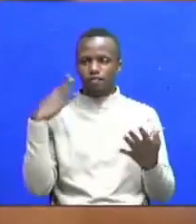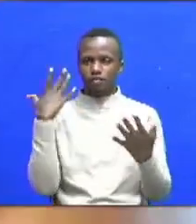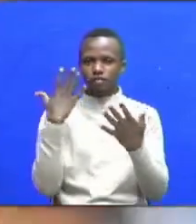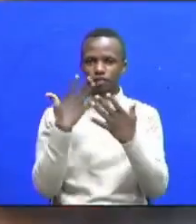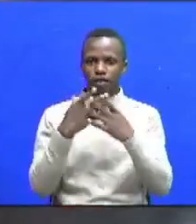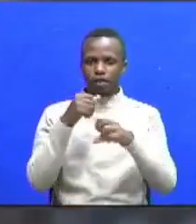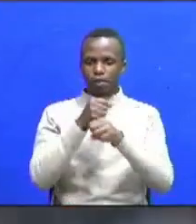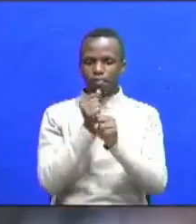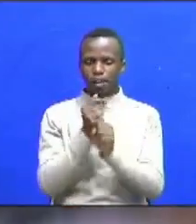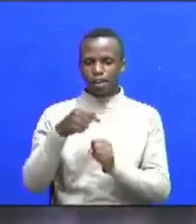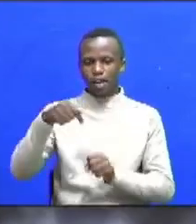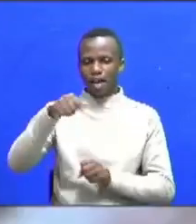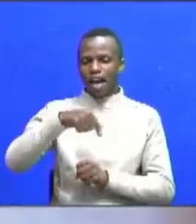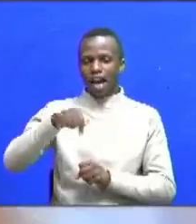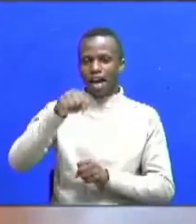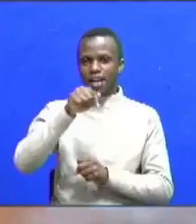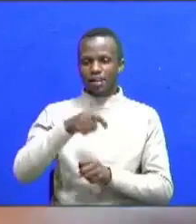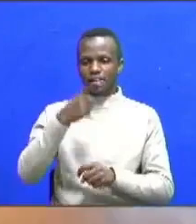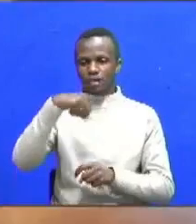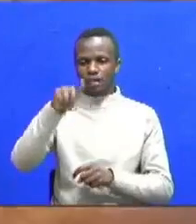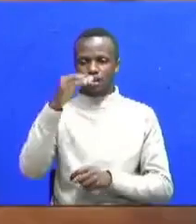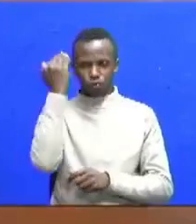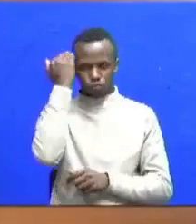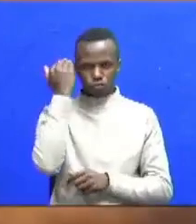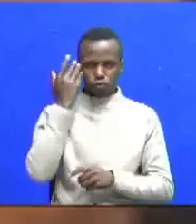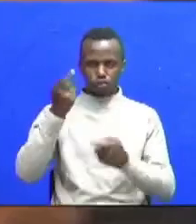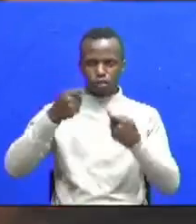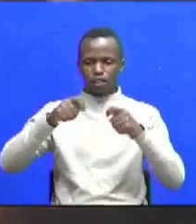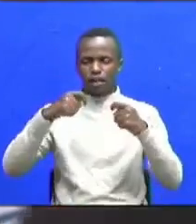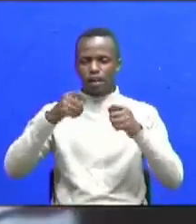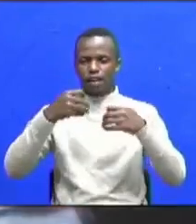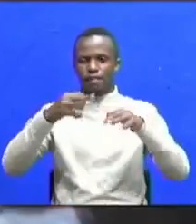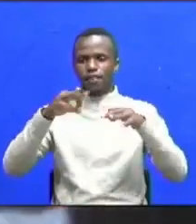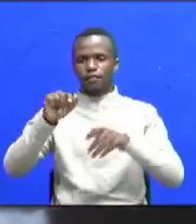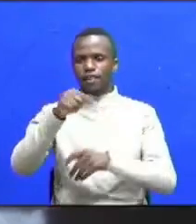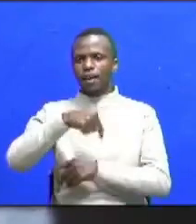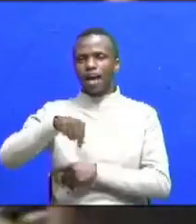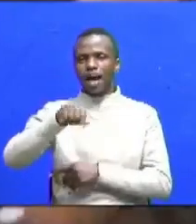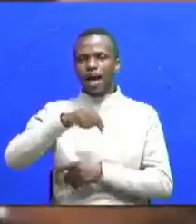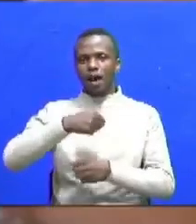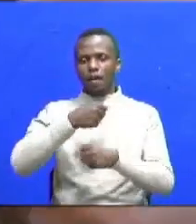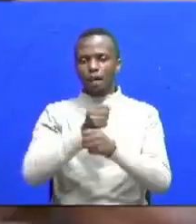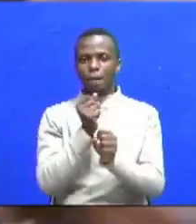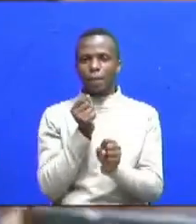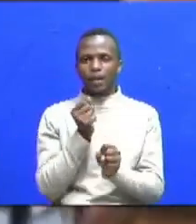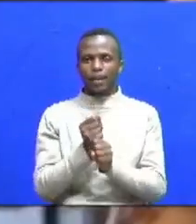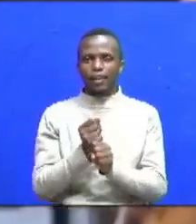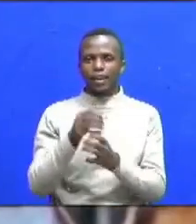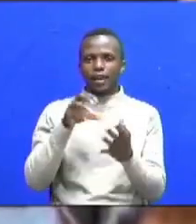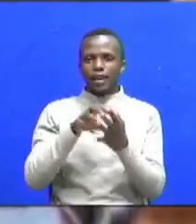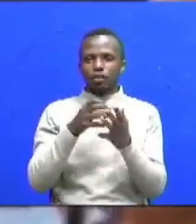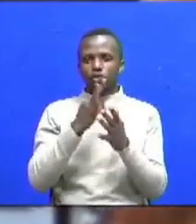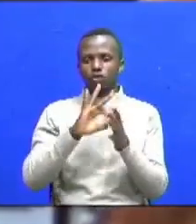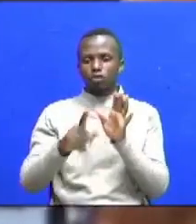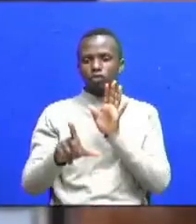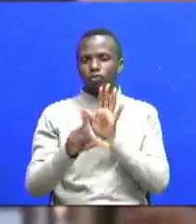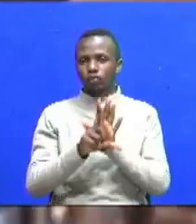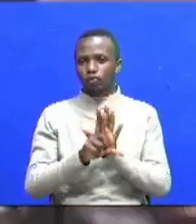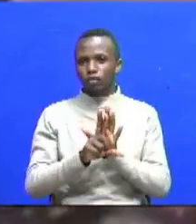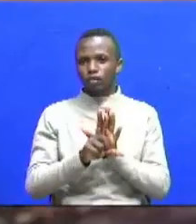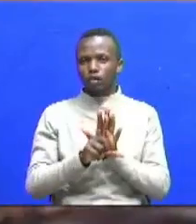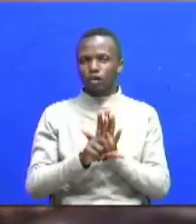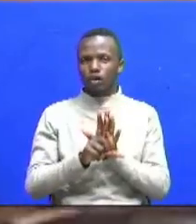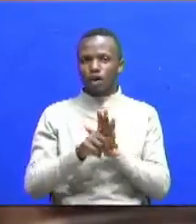hours without being taken to court, pre-trial detentions, and also the issues of, you know, we have the hit